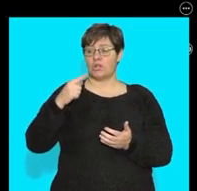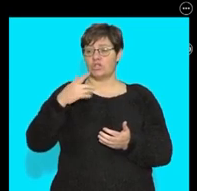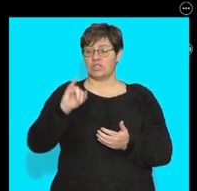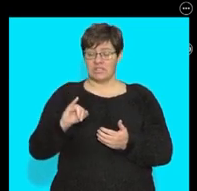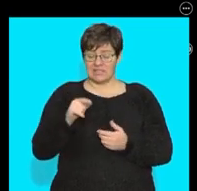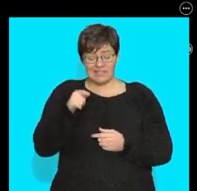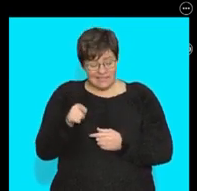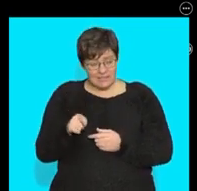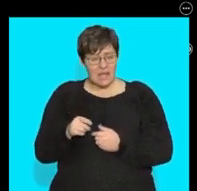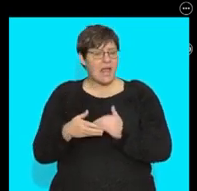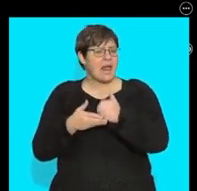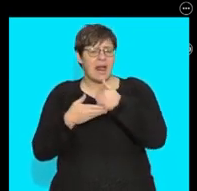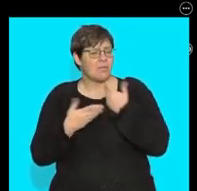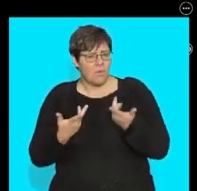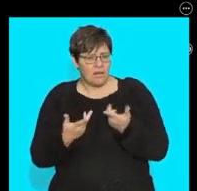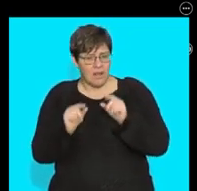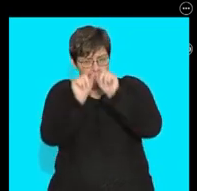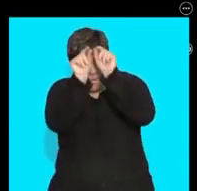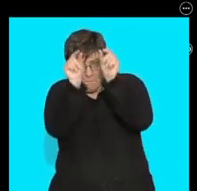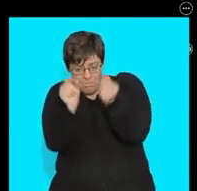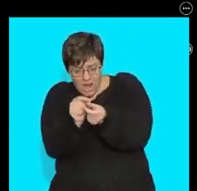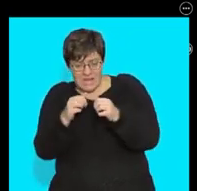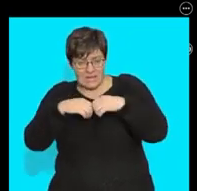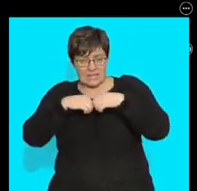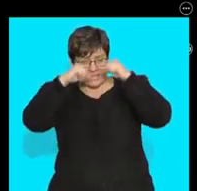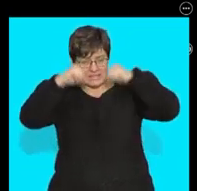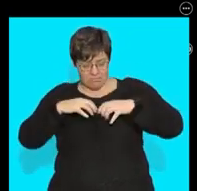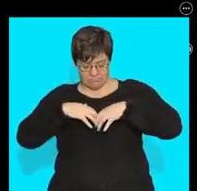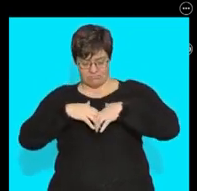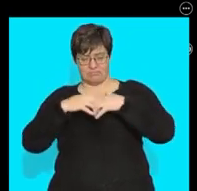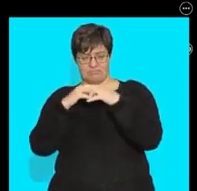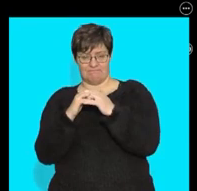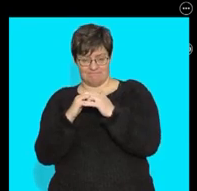helps with building the membrane system. So as we can see, the